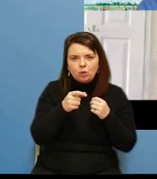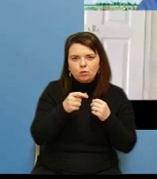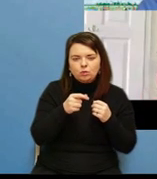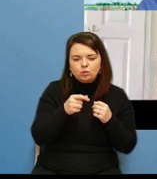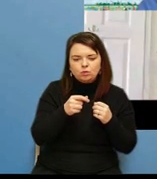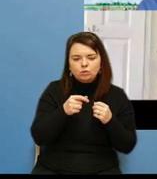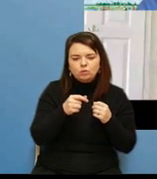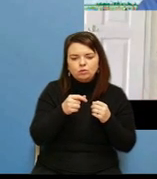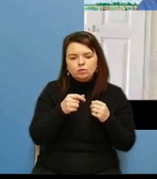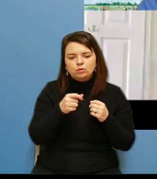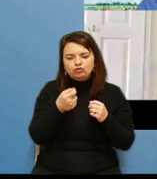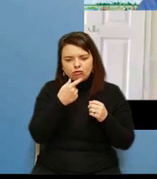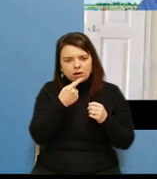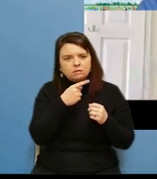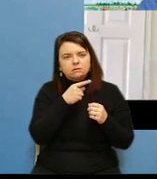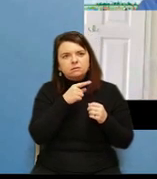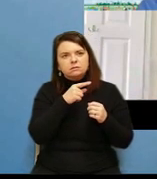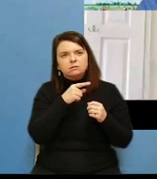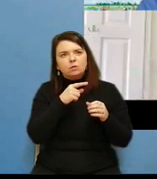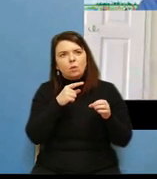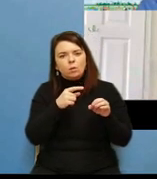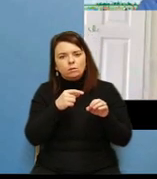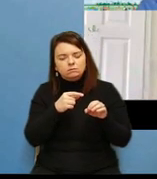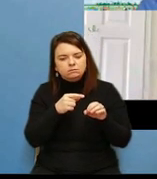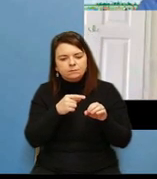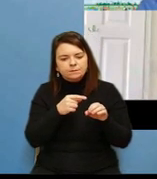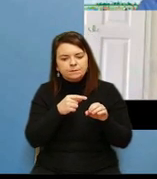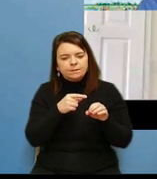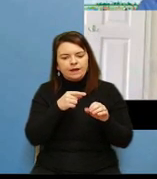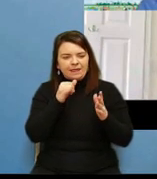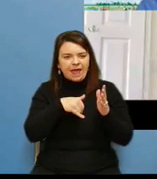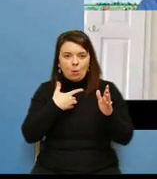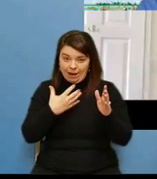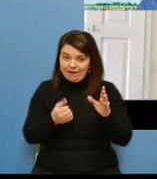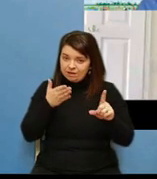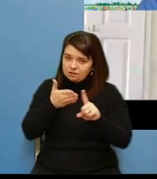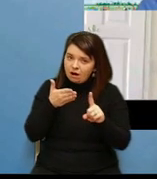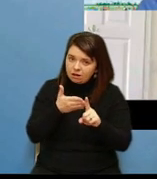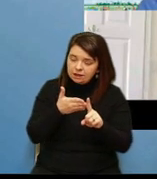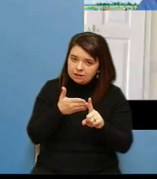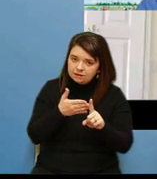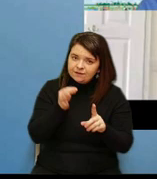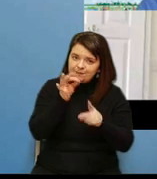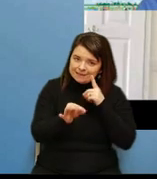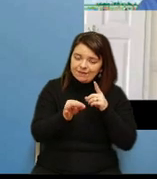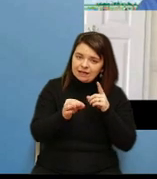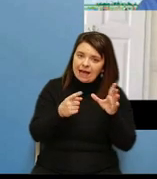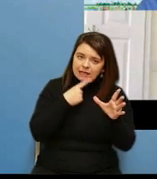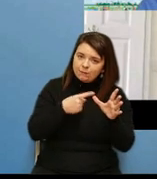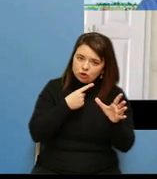mean, presumably these drugs are not on the formulary because we have a target